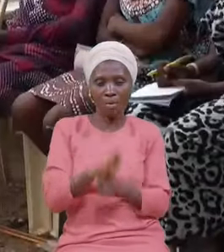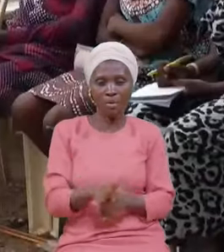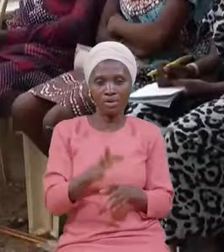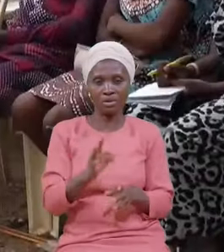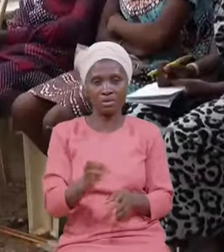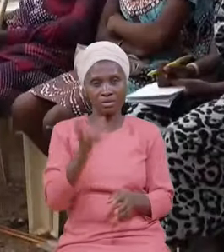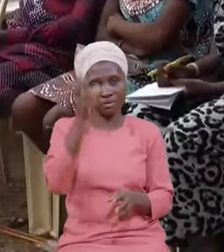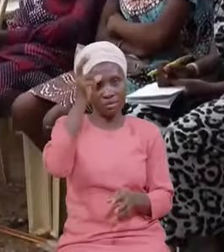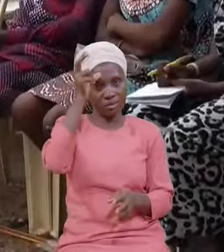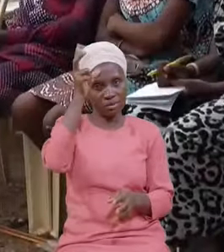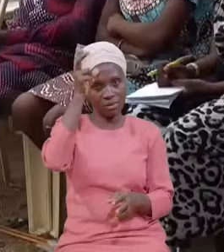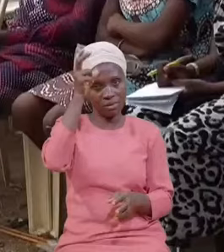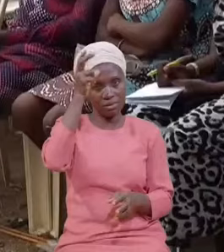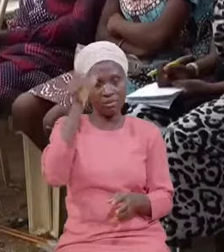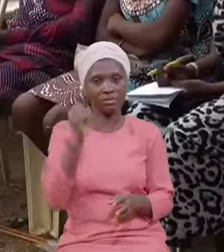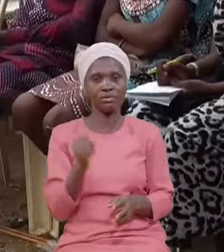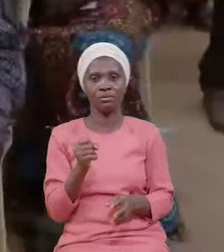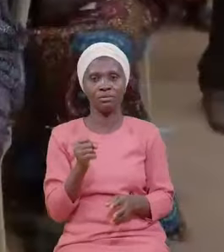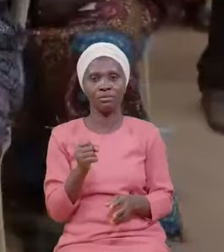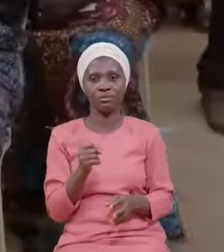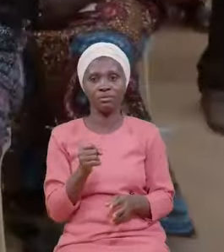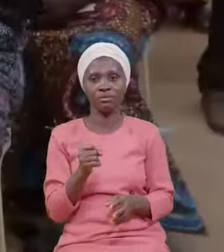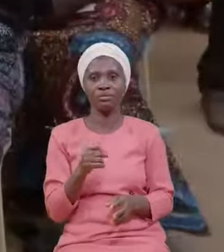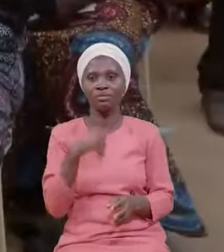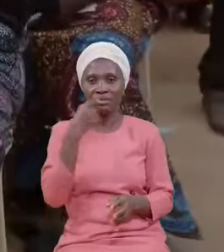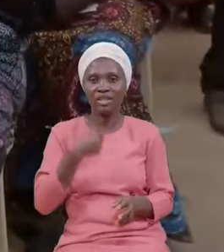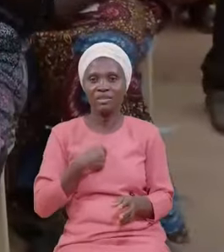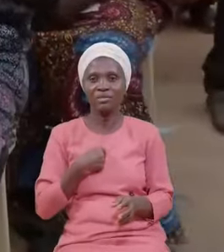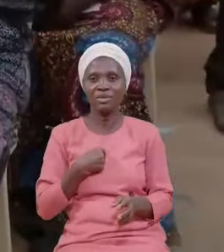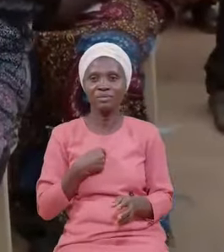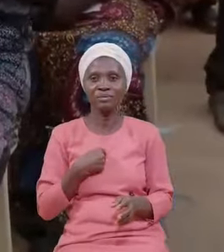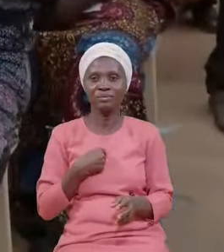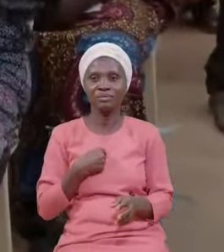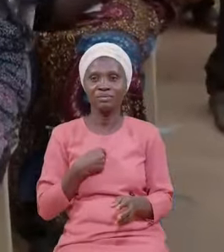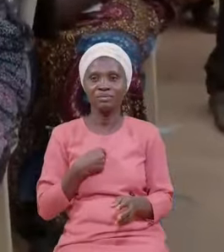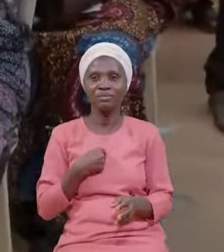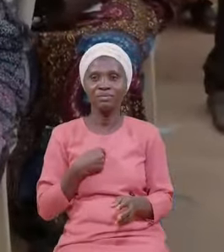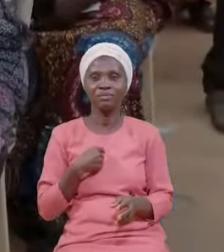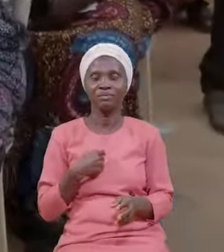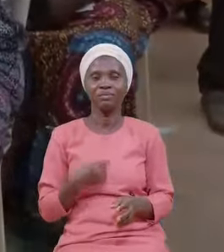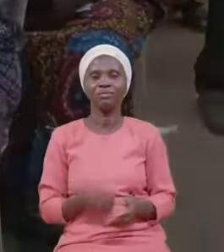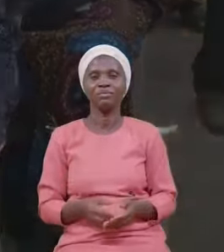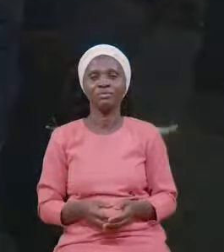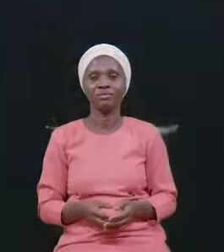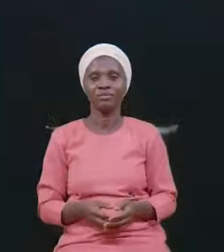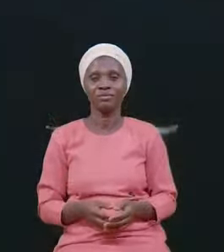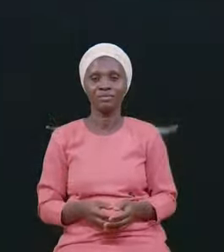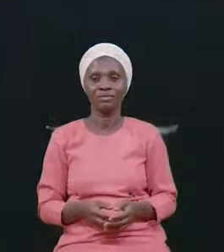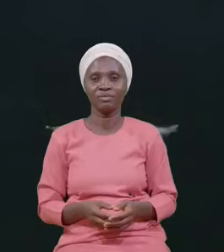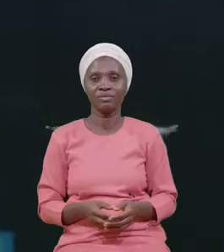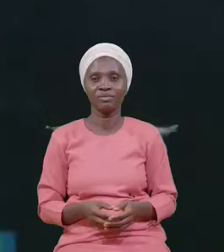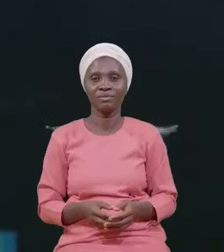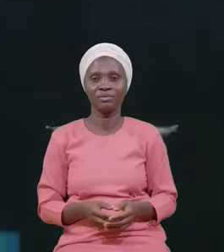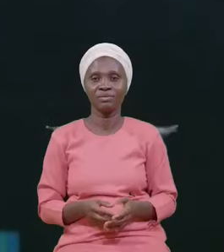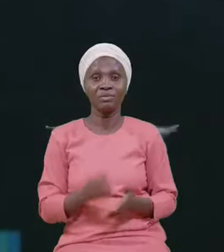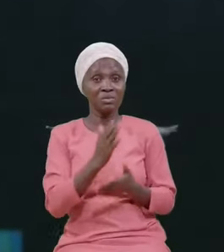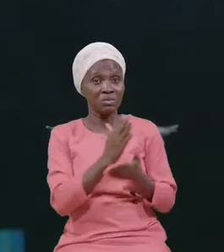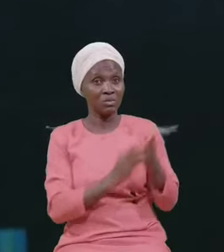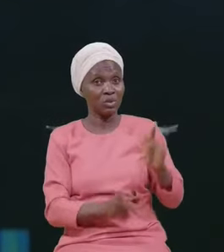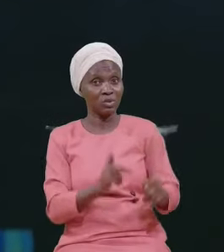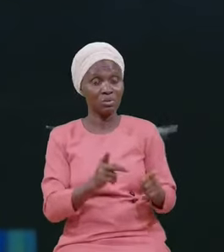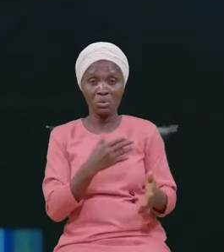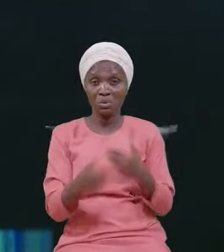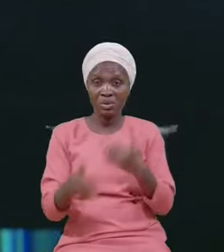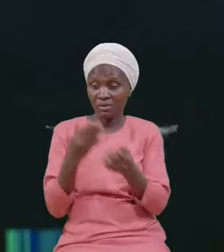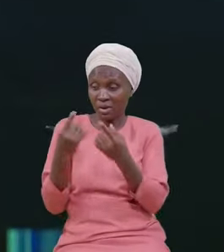me tell me out aloud of the devil there are people whatever is happening to them oh they